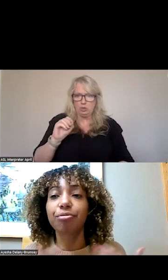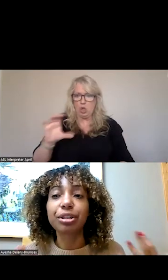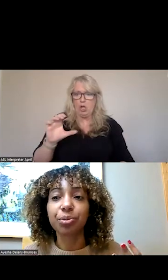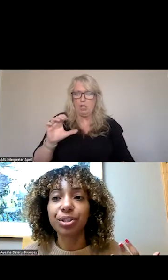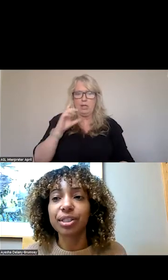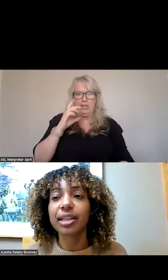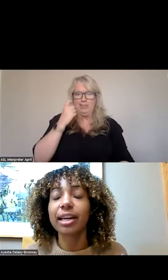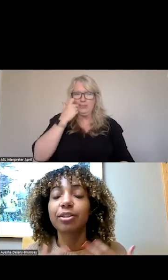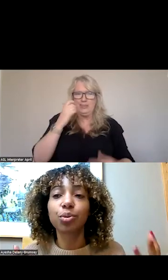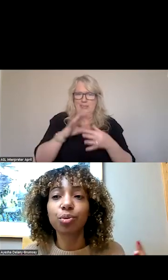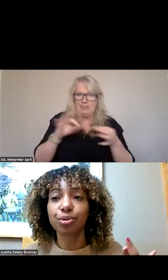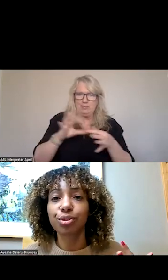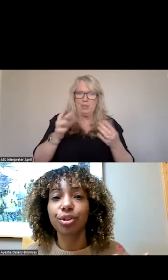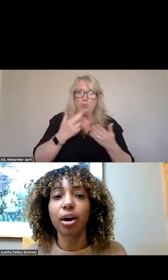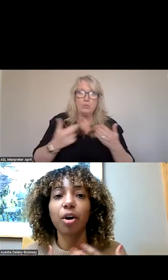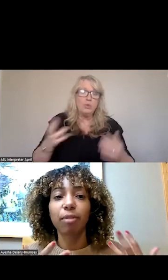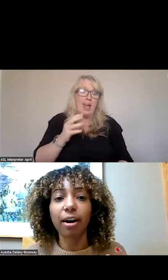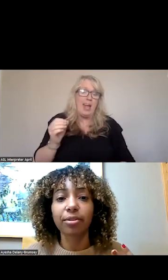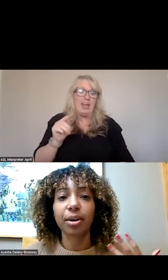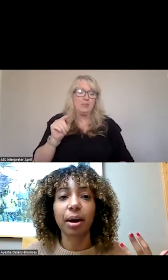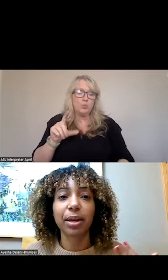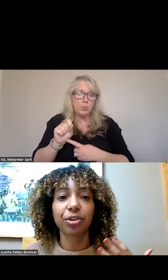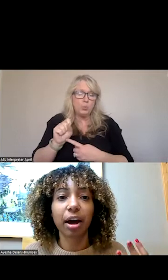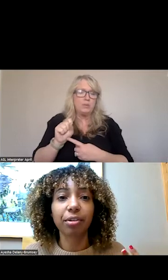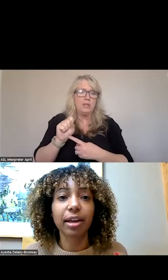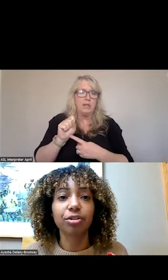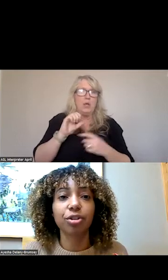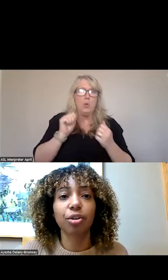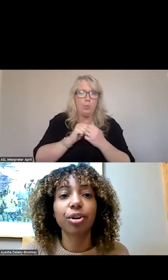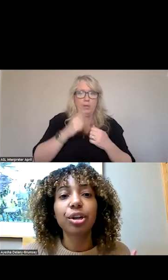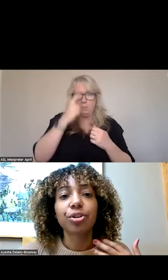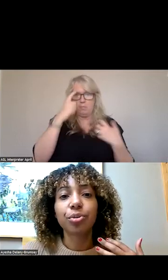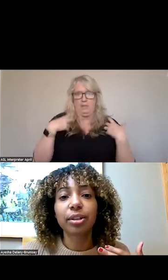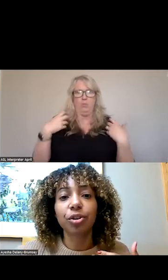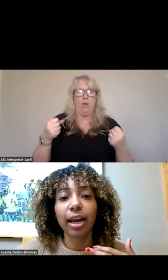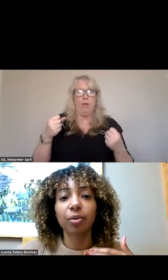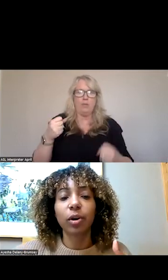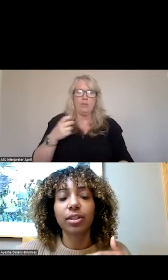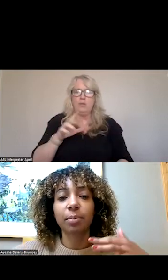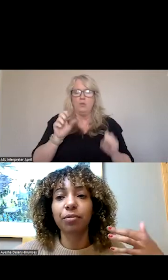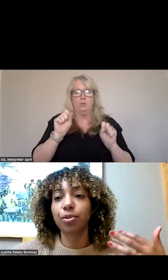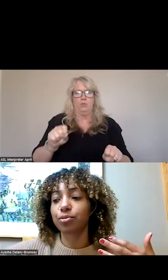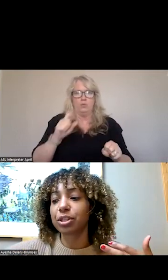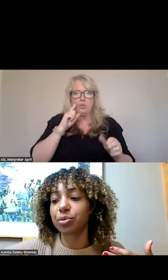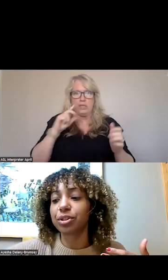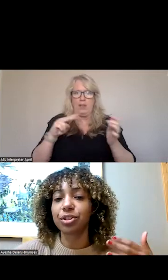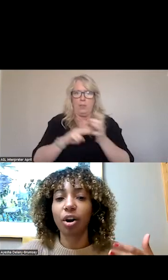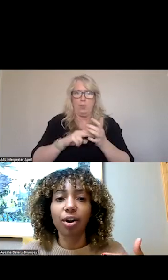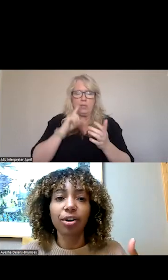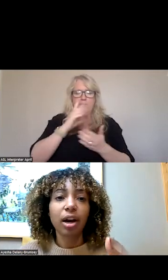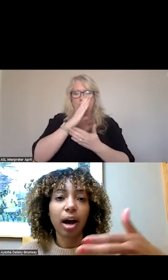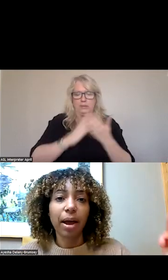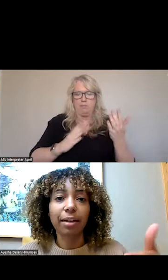number of resources and tools around mental health. And so you can look at what some of those